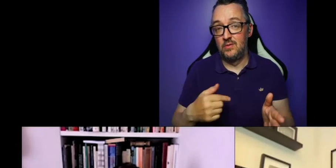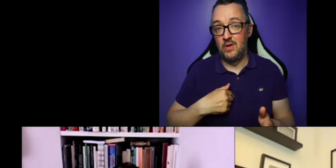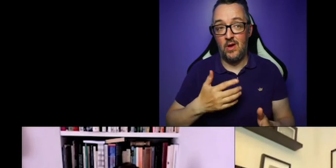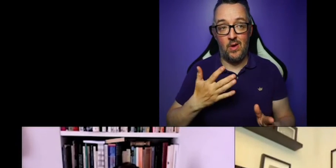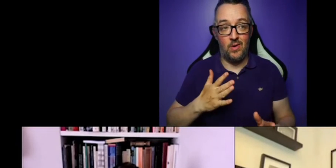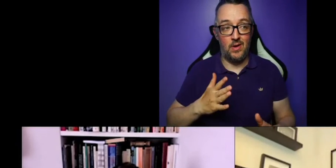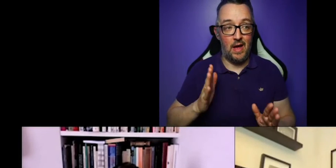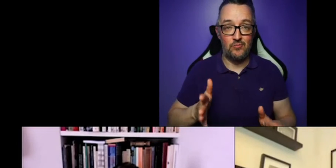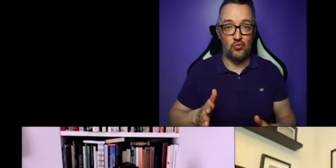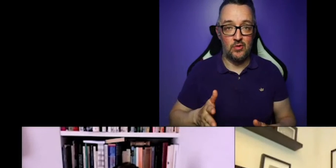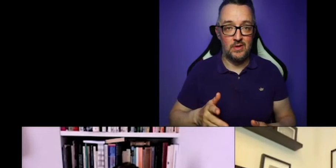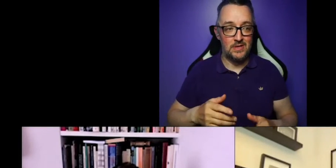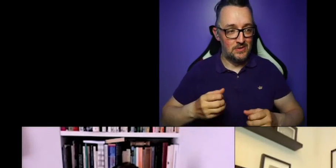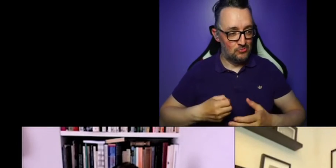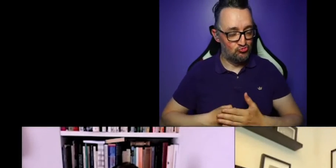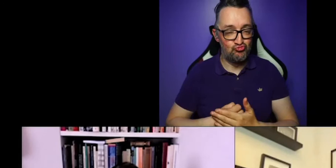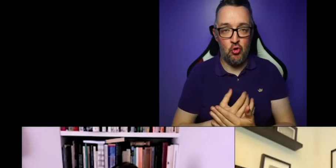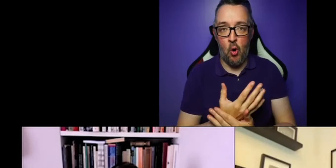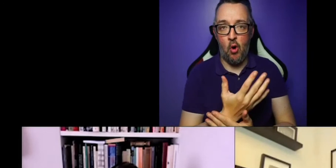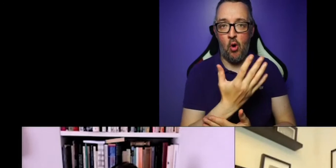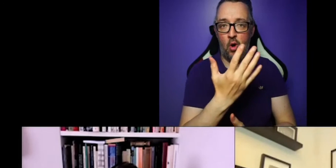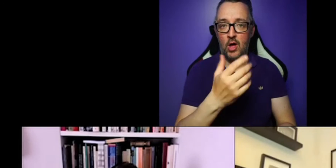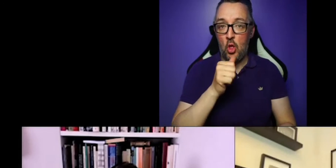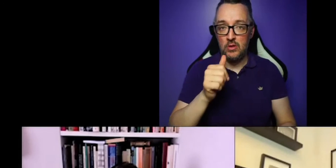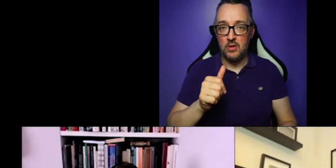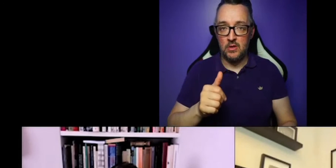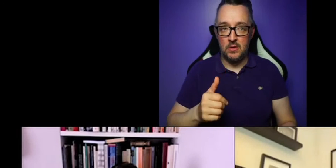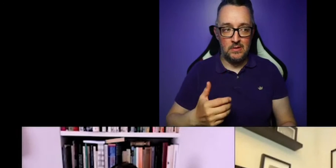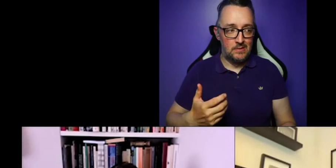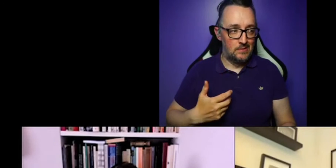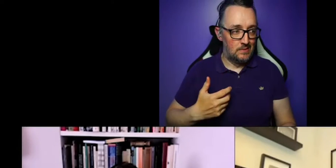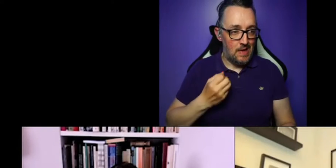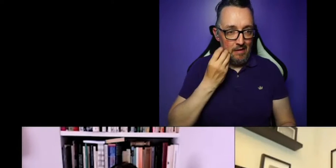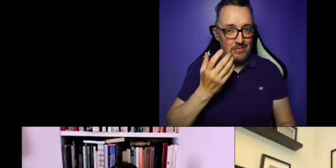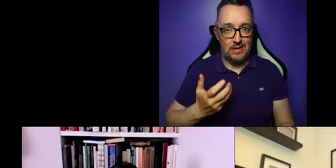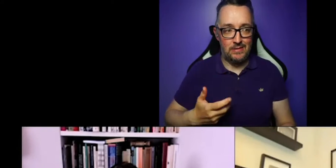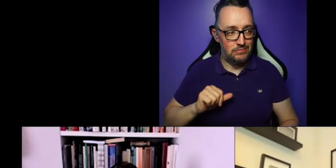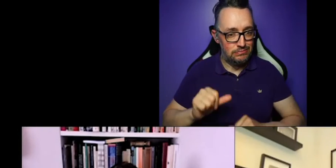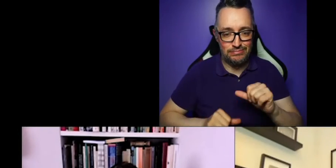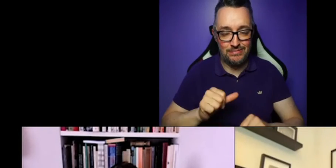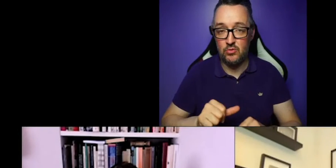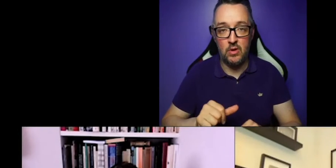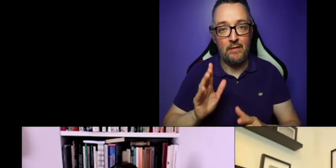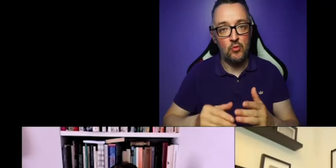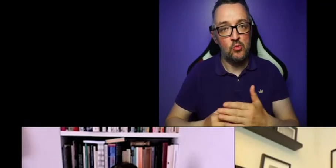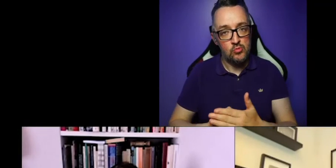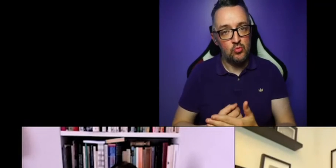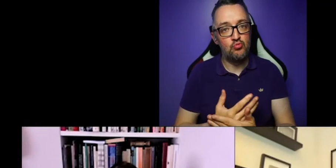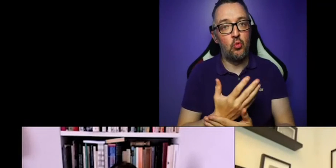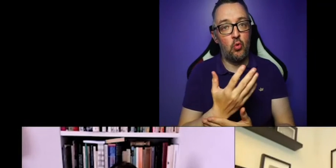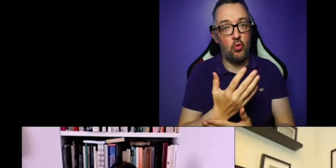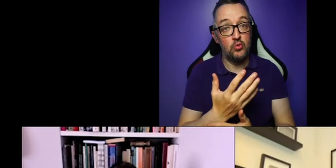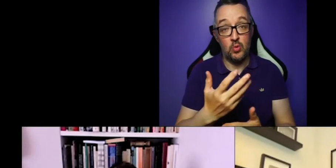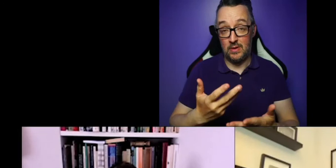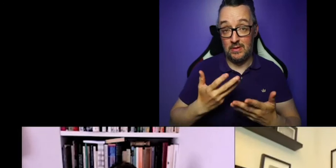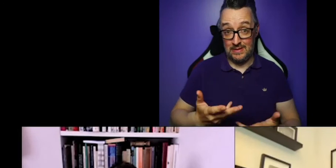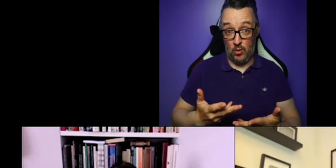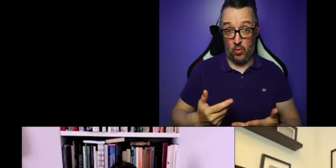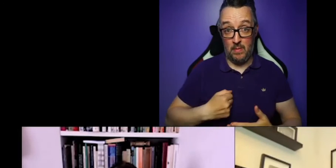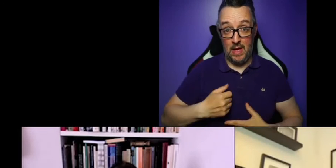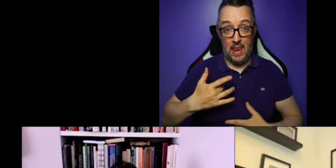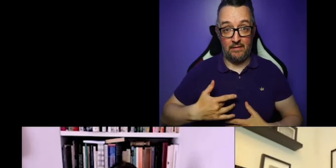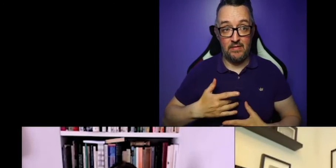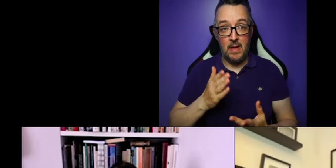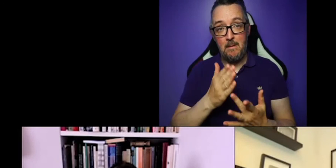thrive rather than just survive. So I think that's also probably where I am in my life.